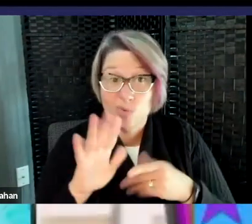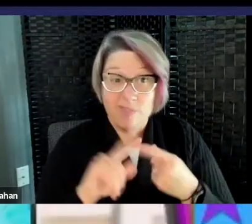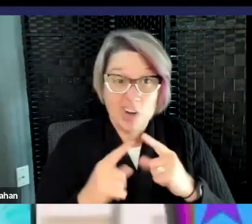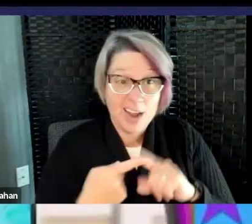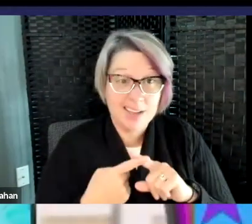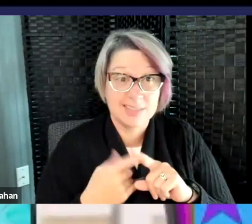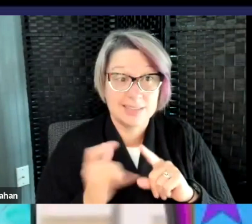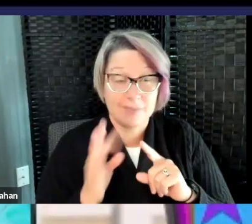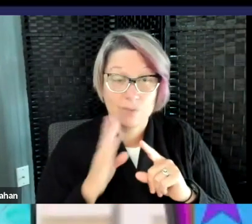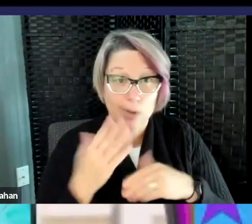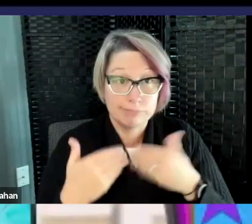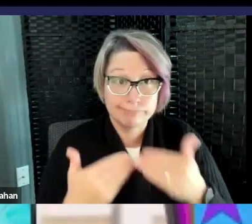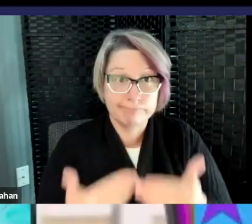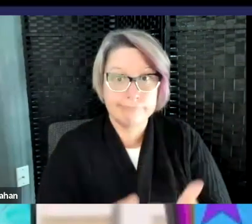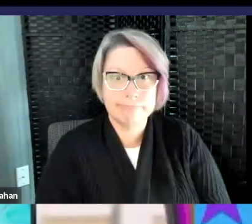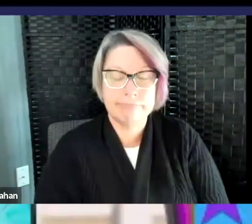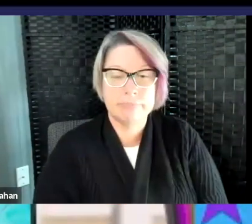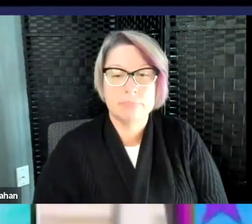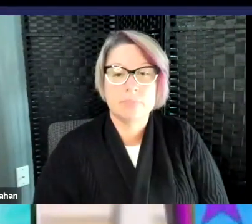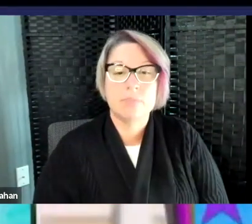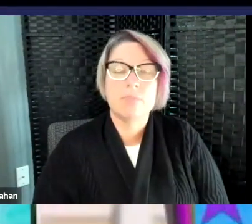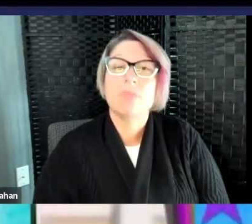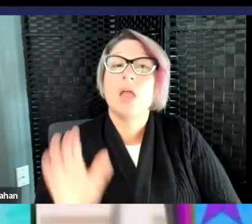move on. Okay. What about if your computer gets a virus?